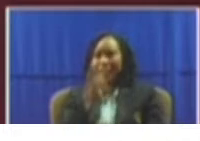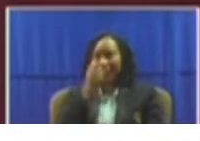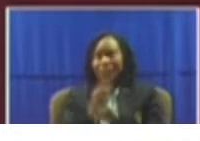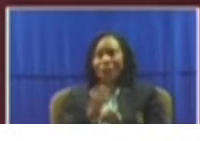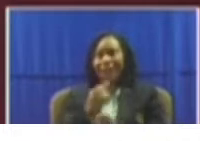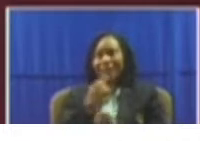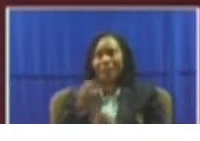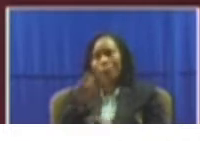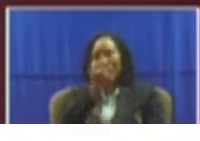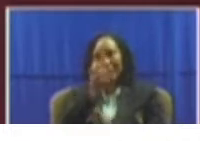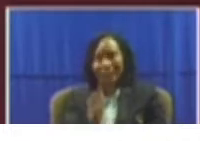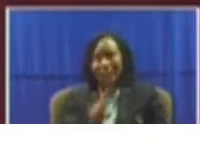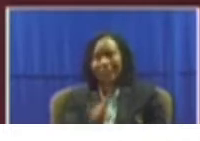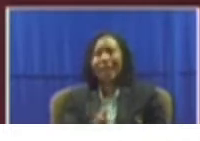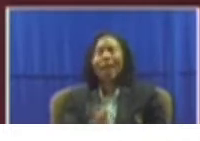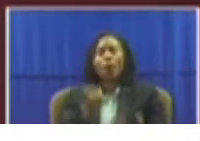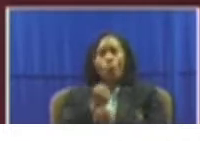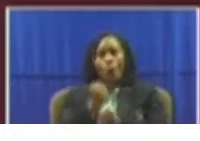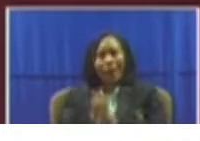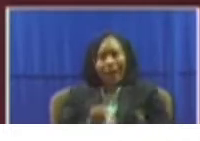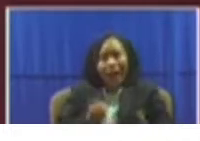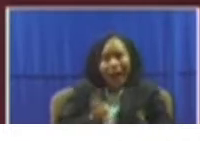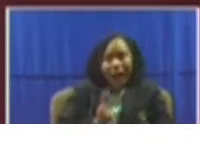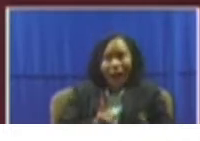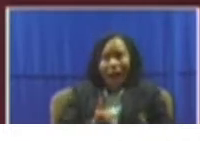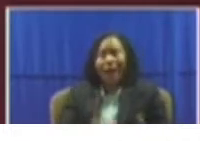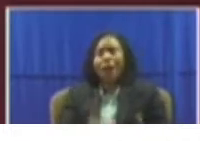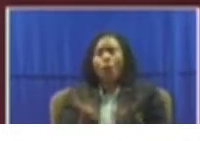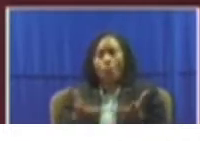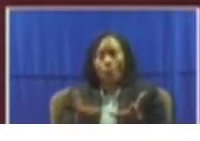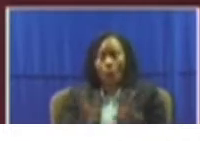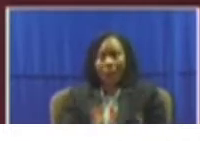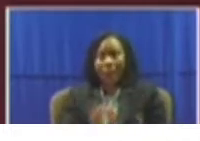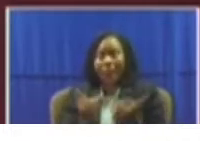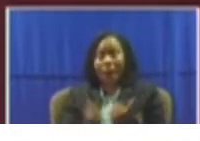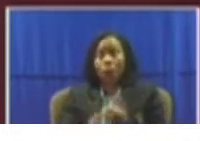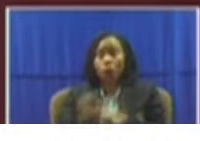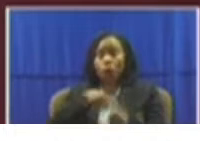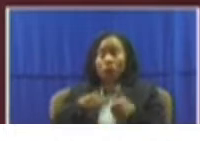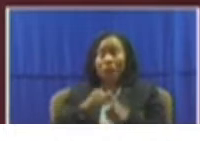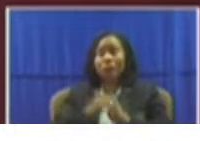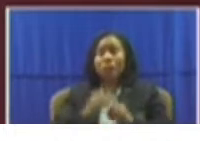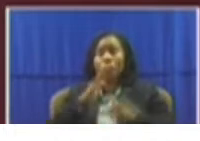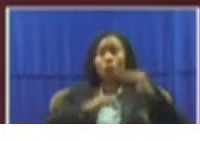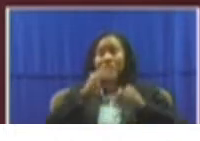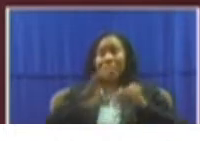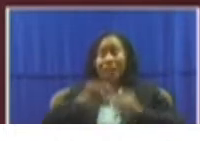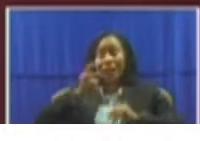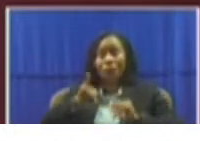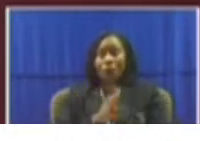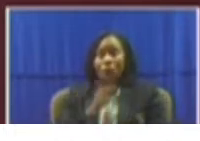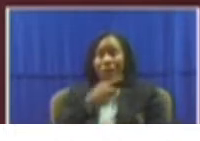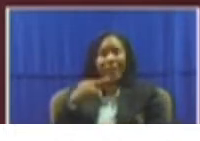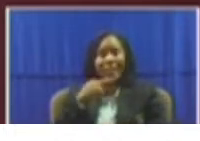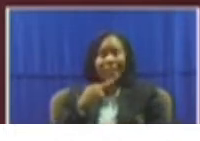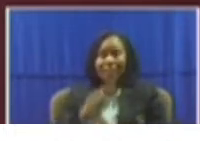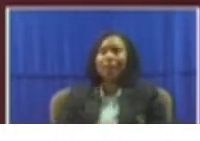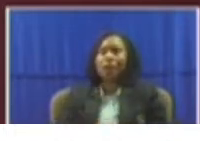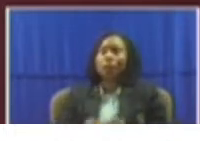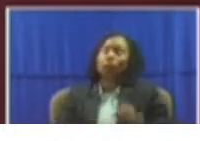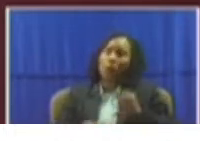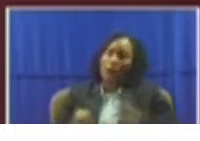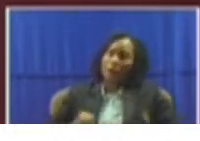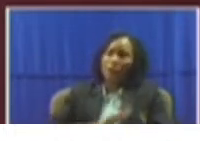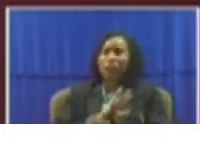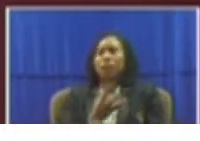are reworked and in which thereby the social reconstruction of reality is affected. Honorable